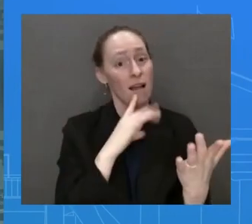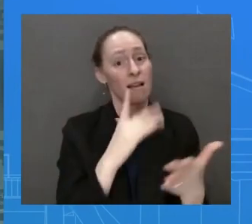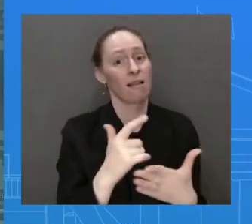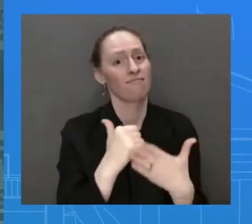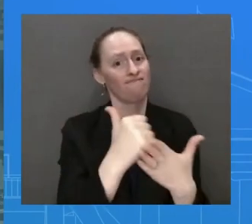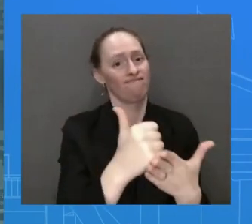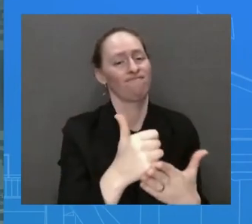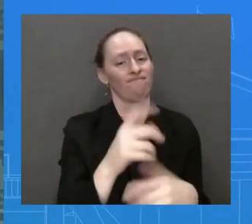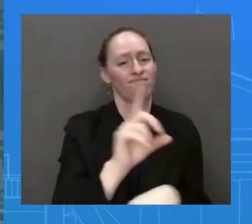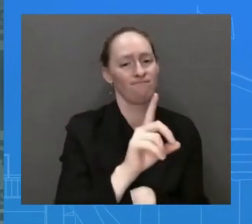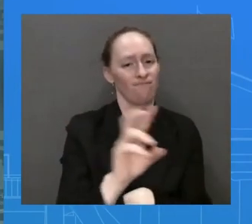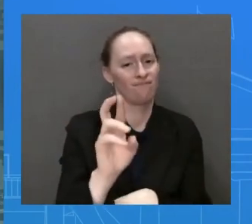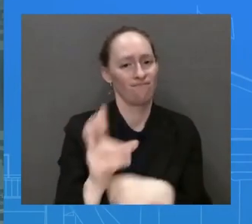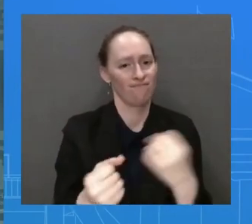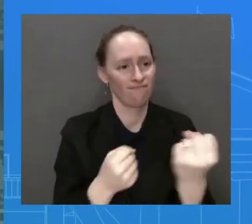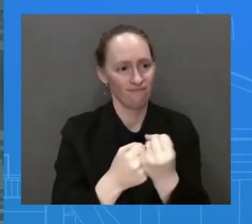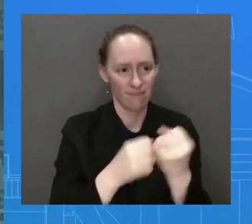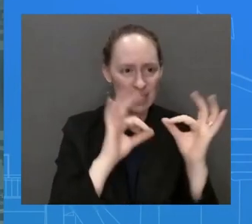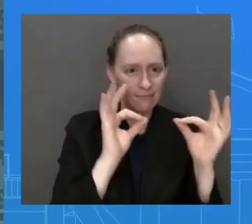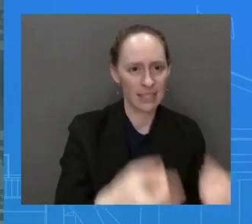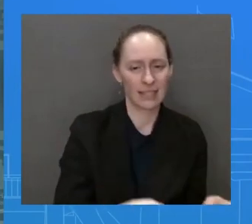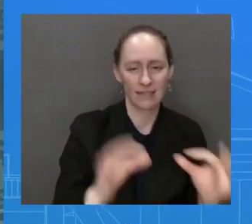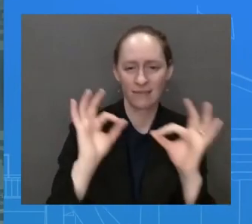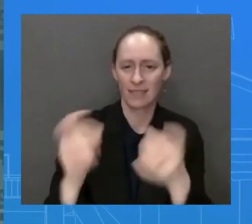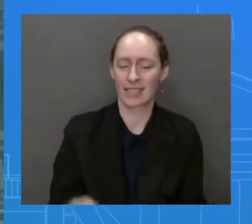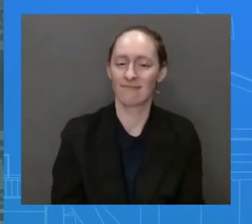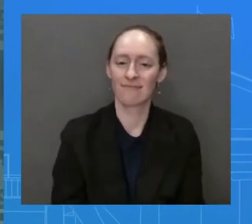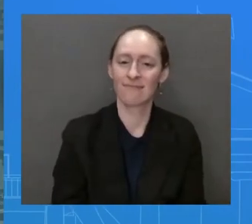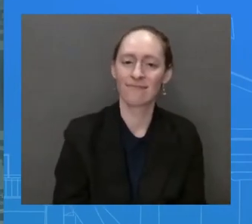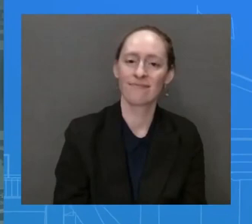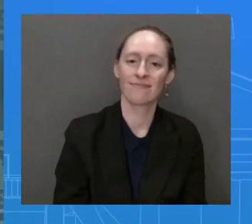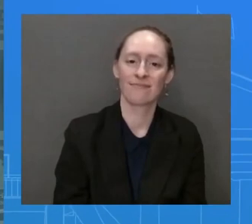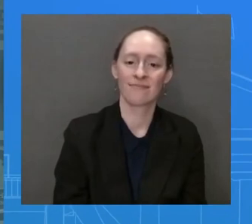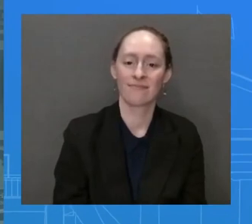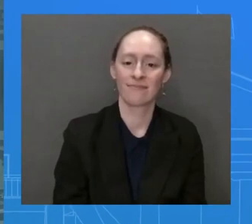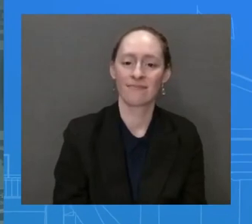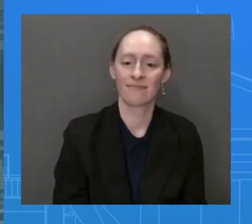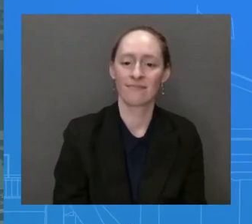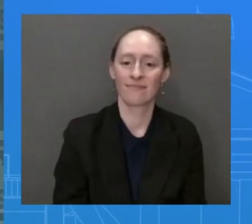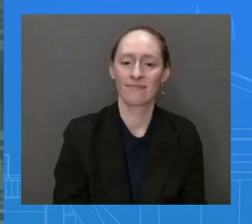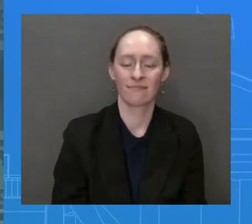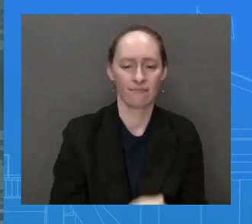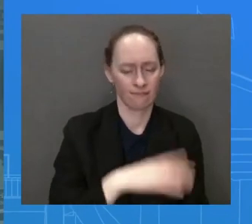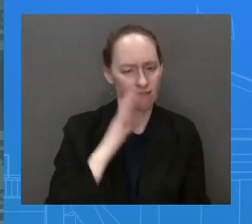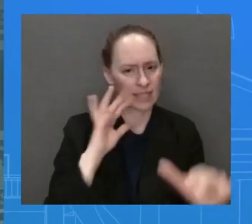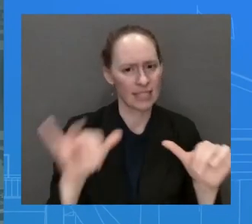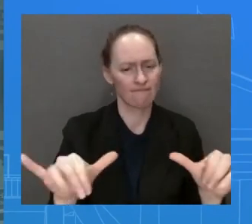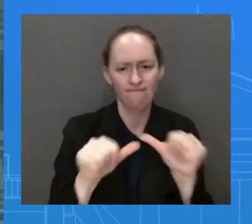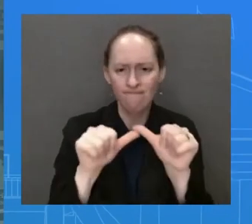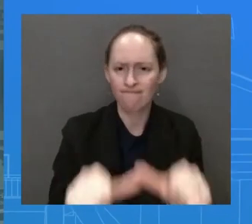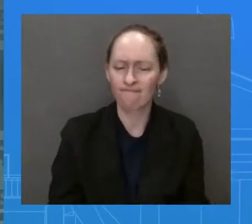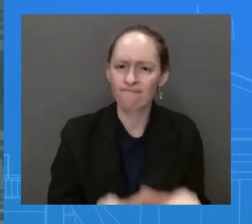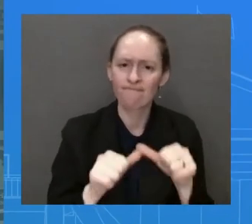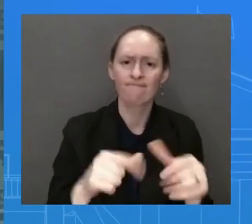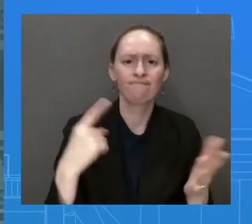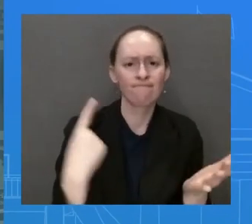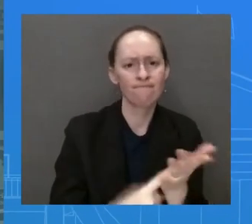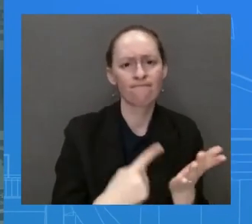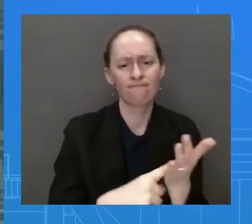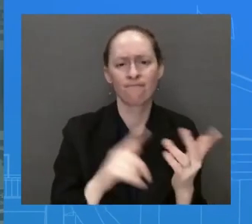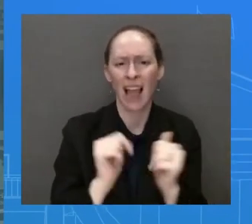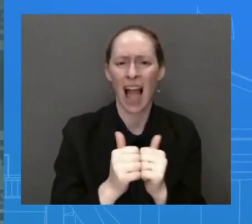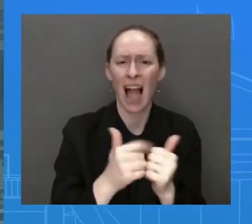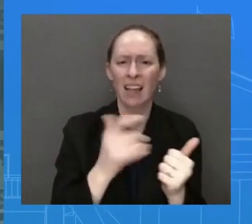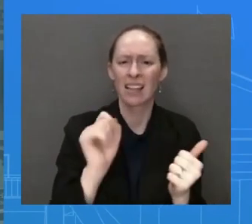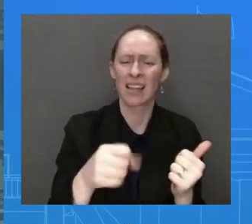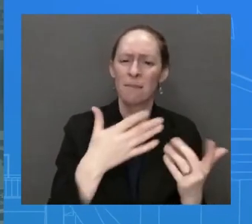not going to stop talking about how we're going to deliver for the American people. I actually think, and we actually believe, there are people who are watching,